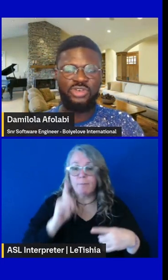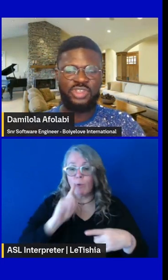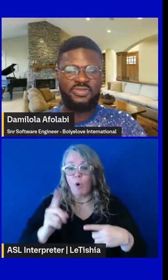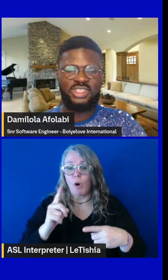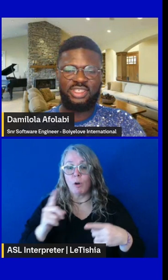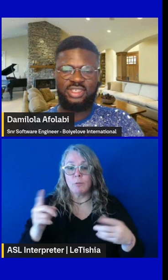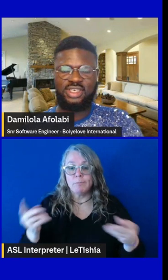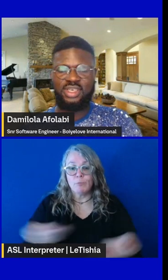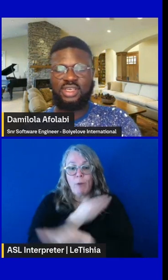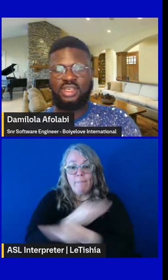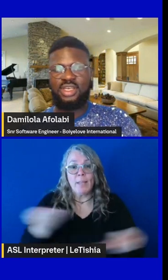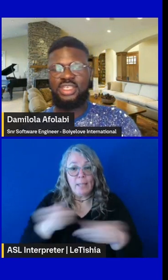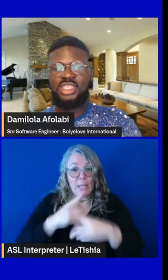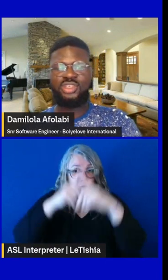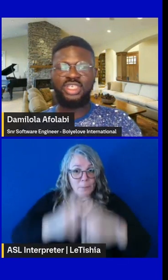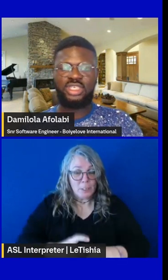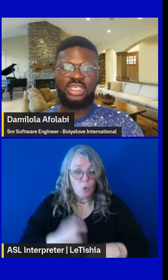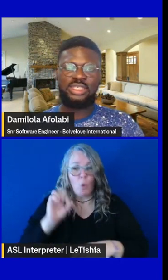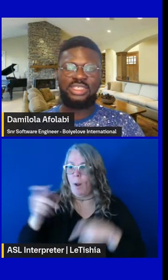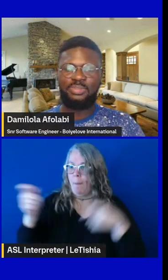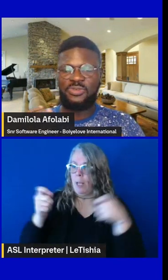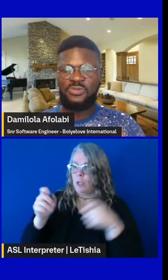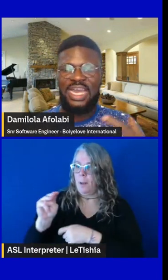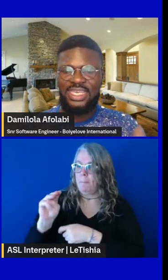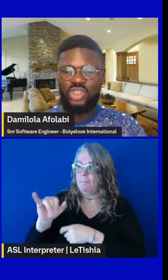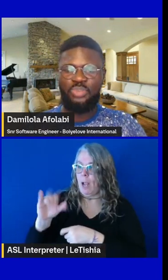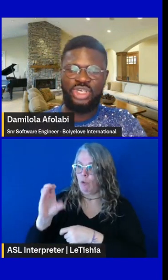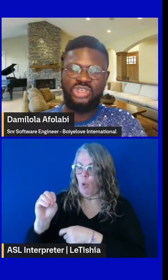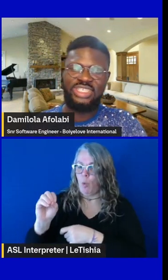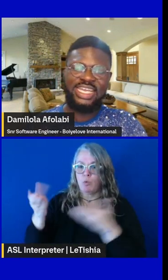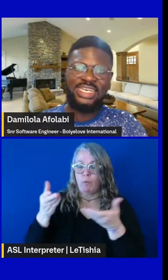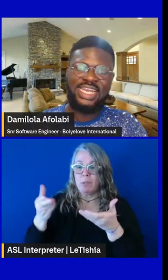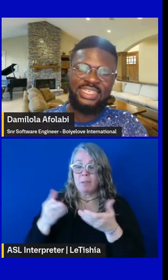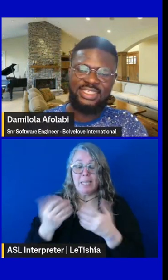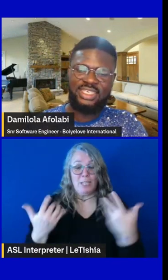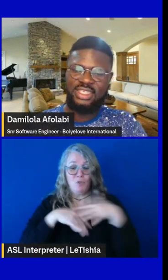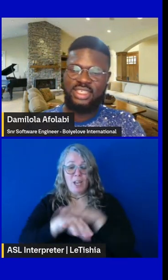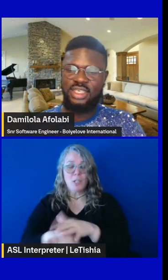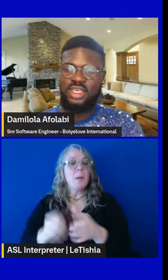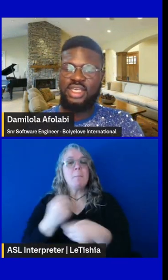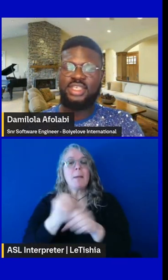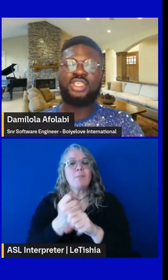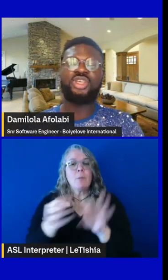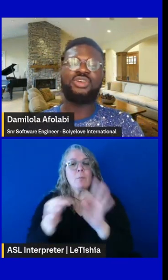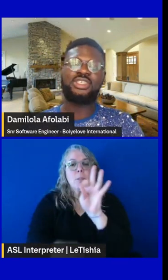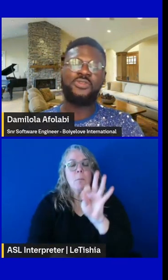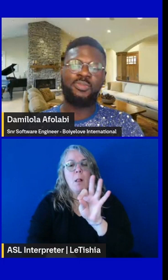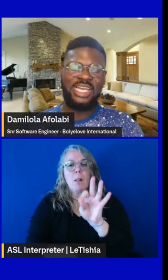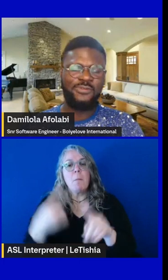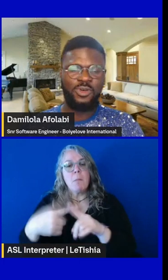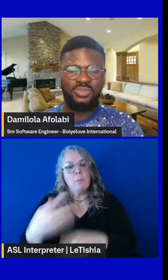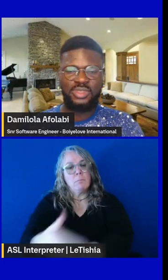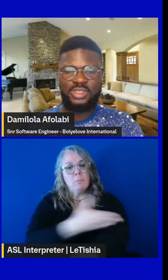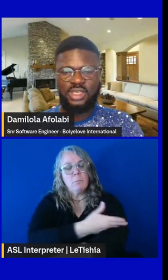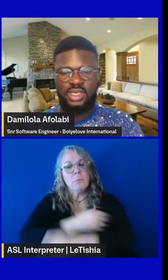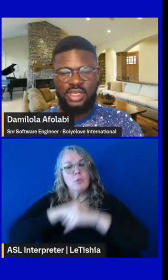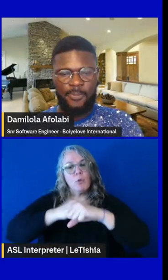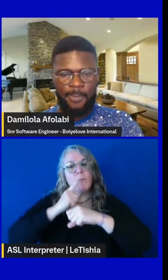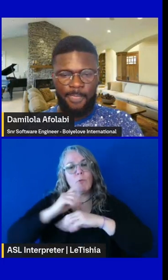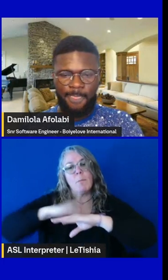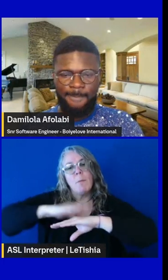managing microservices, the integration simplifies operations and enhances security for